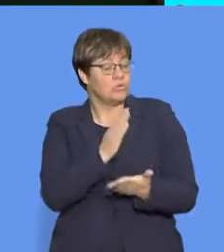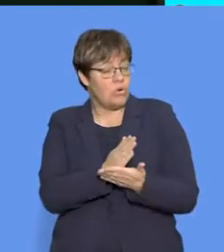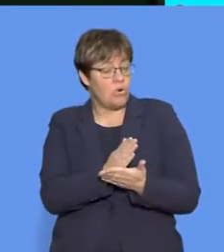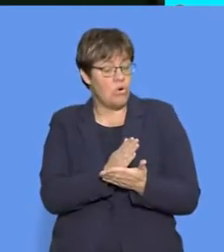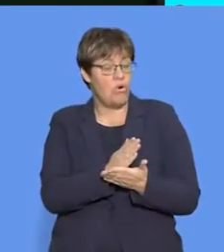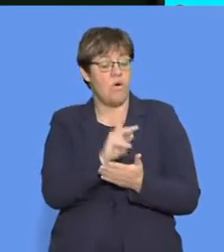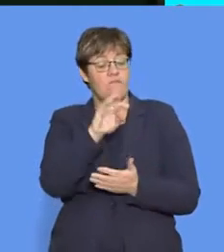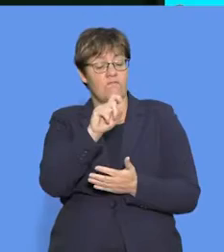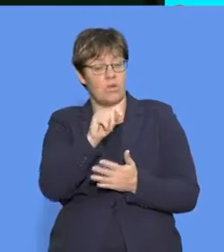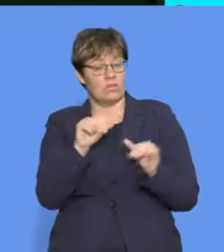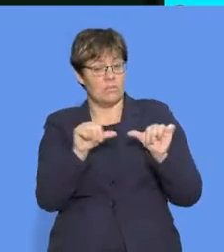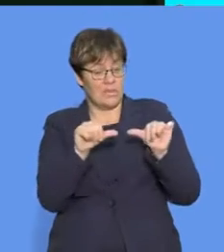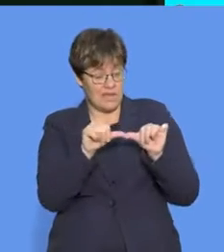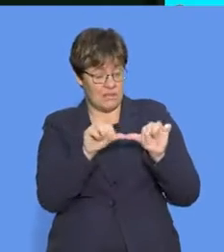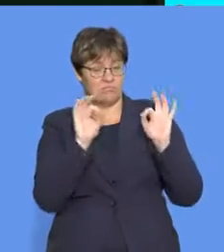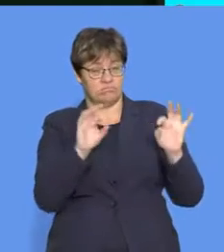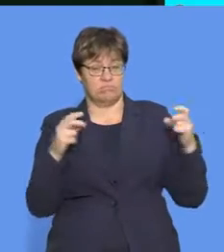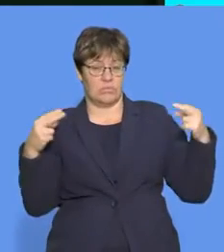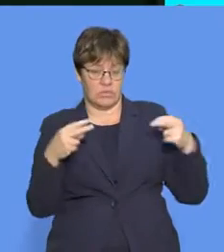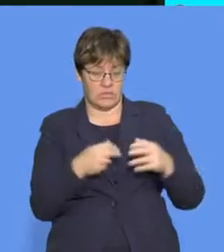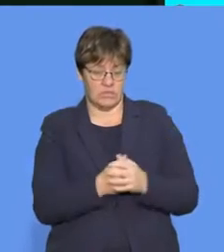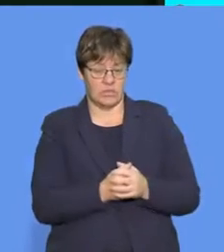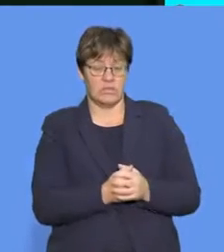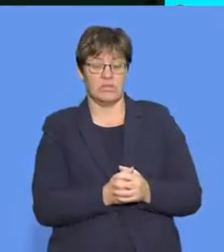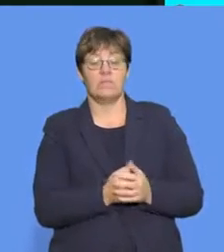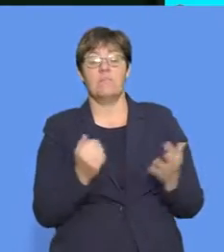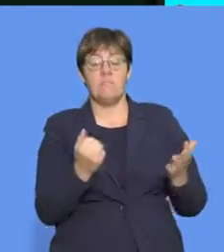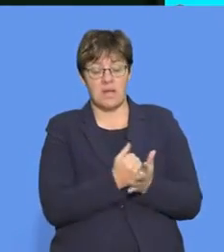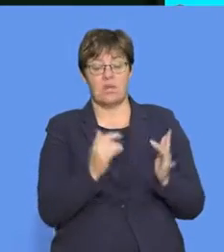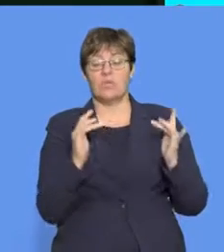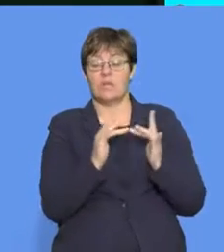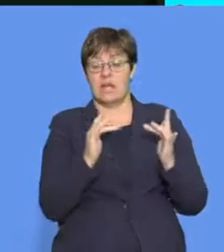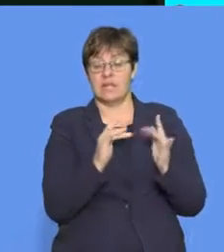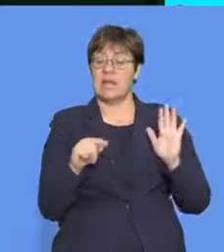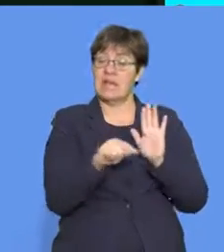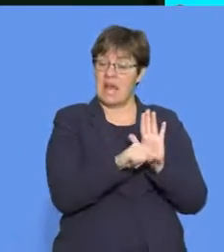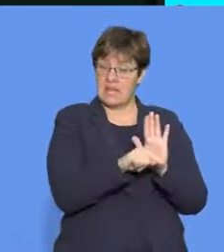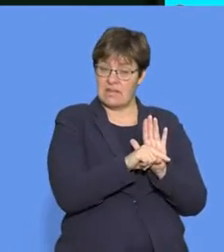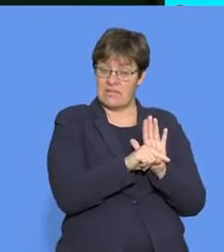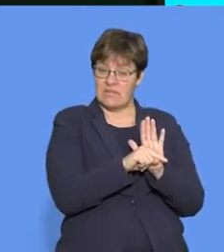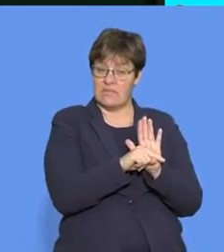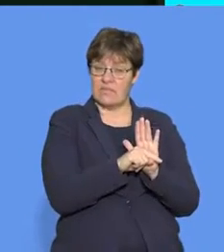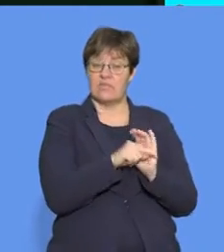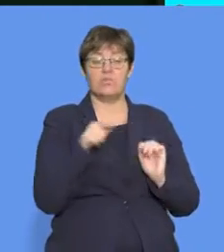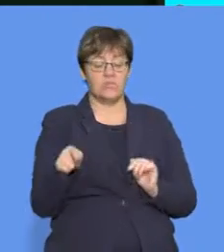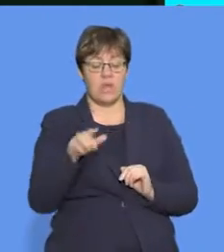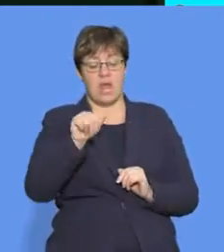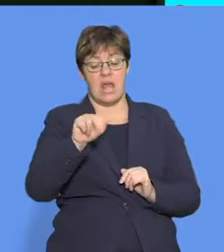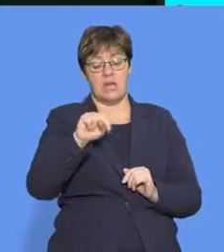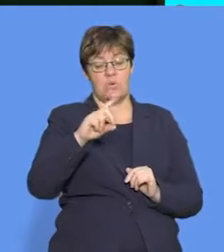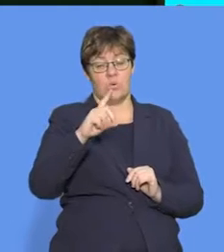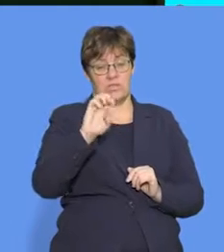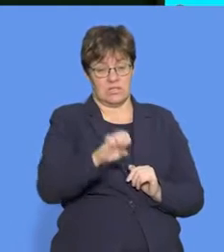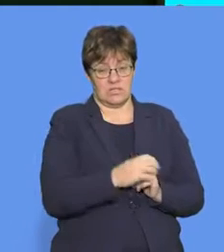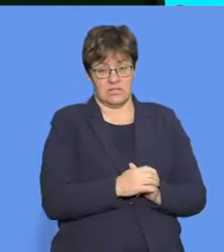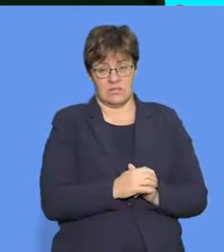reading. So we want to make sure we connect the voltmeter properly. And so in this case, we have to connect the negative end